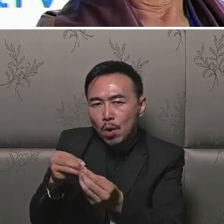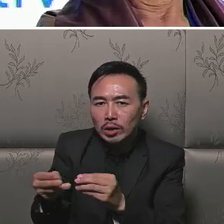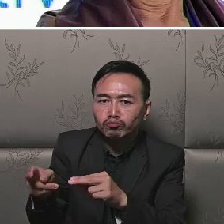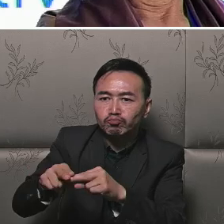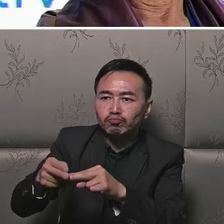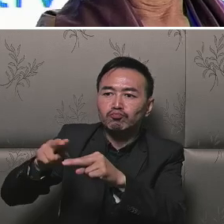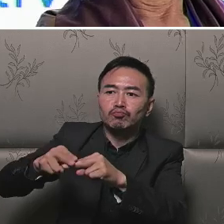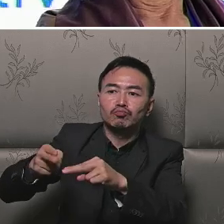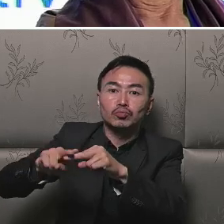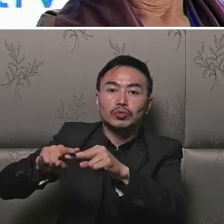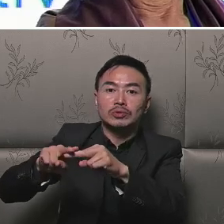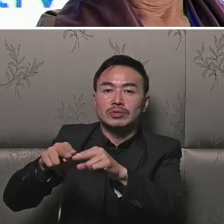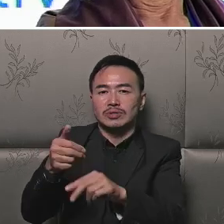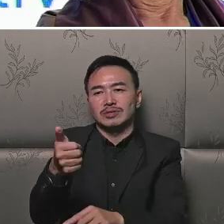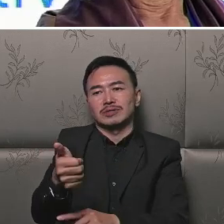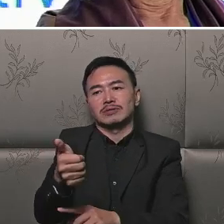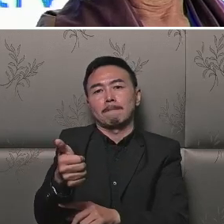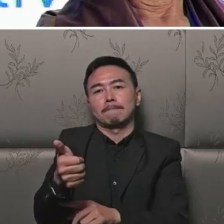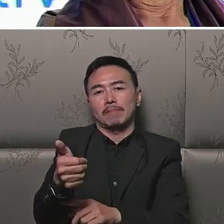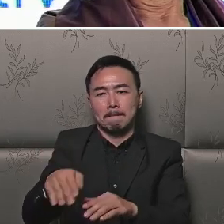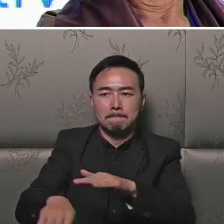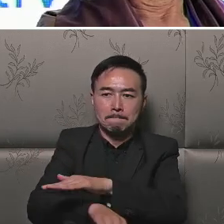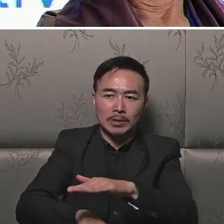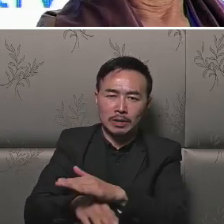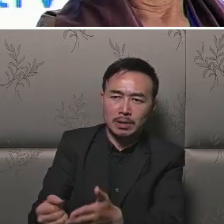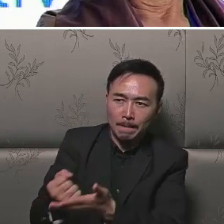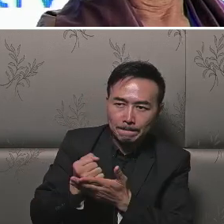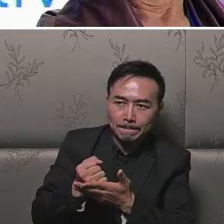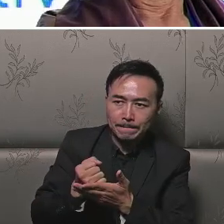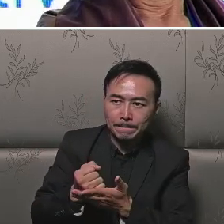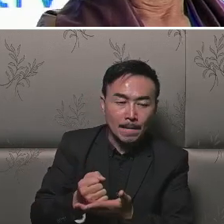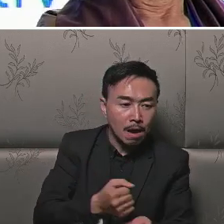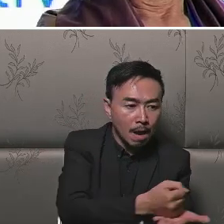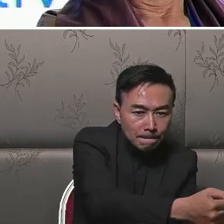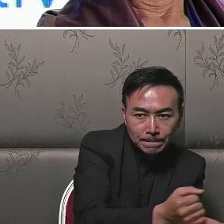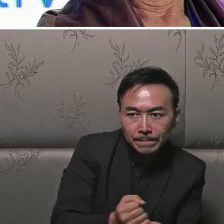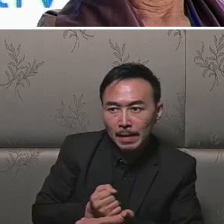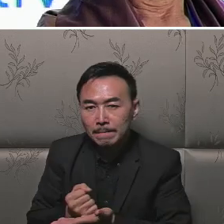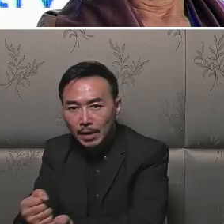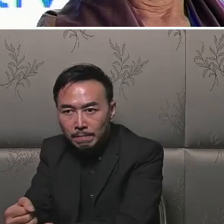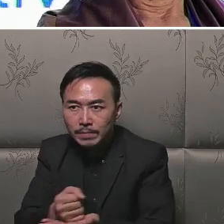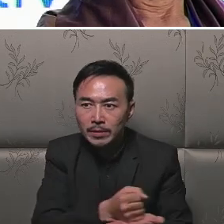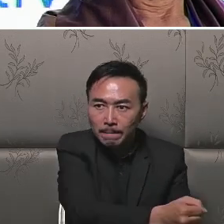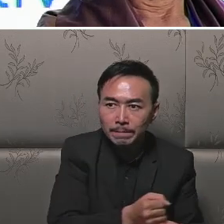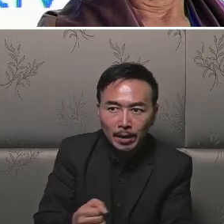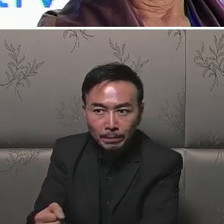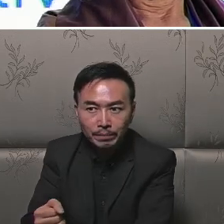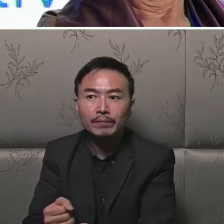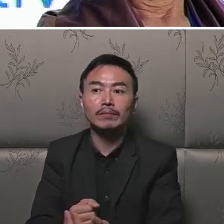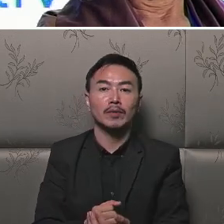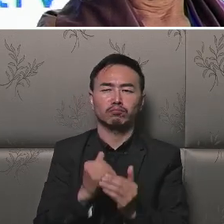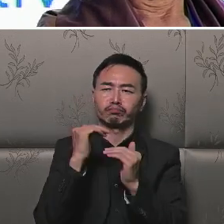reflective supervisory practices. And this framework is aligned with the national standards down to the regional